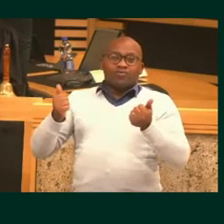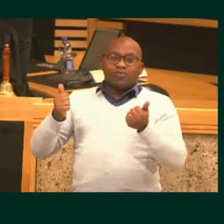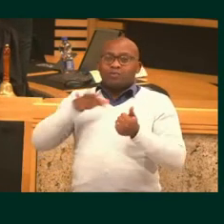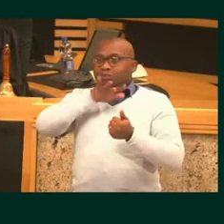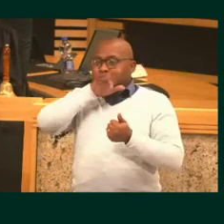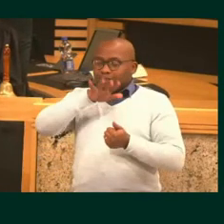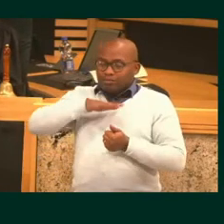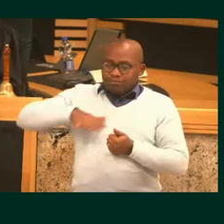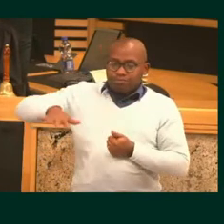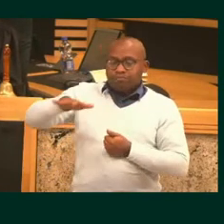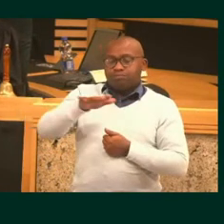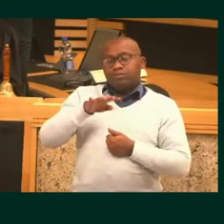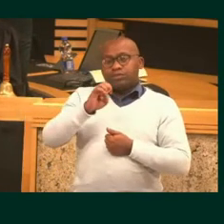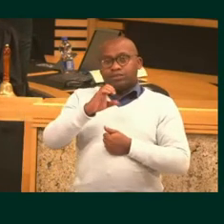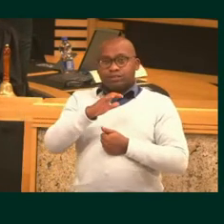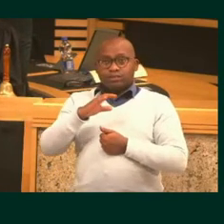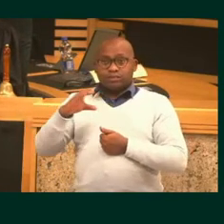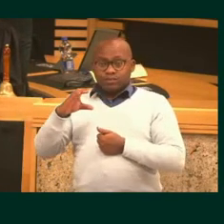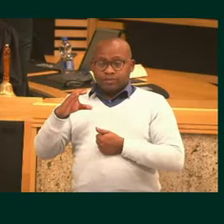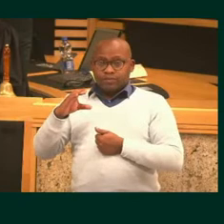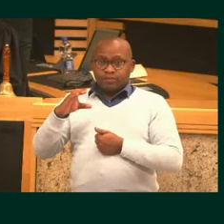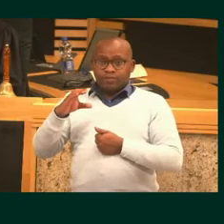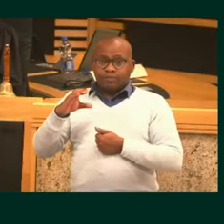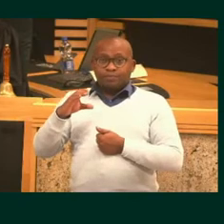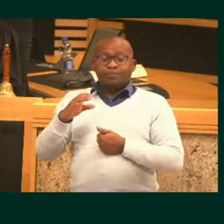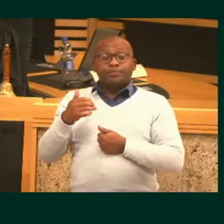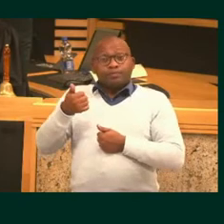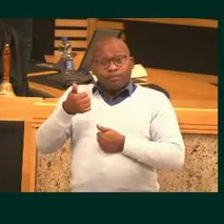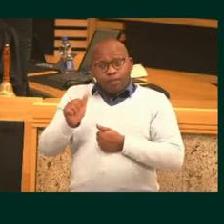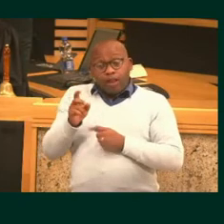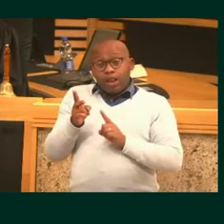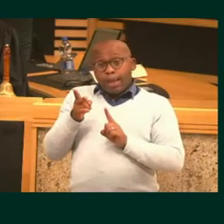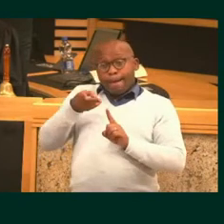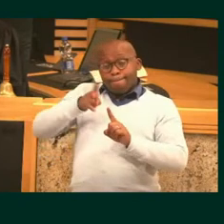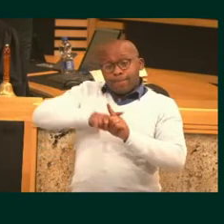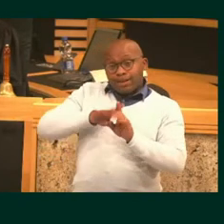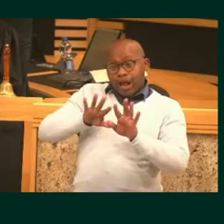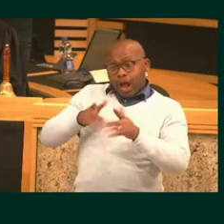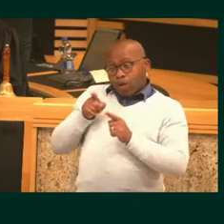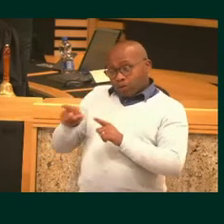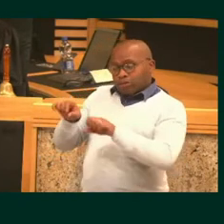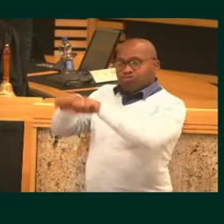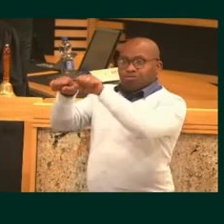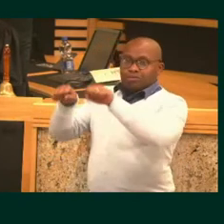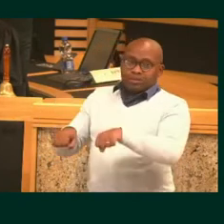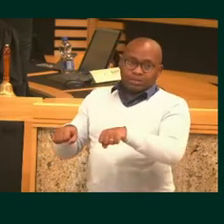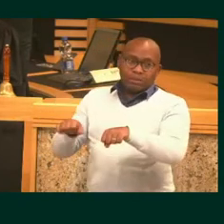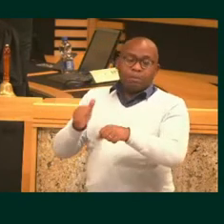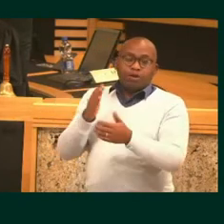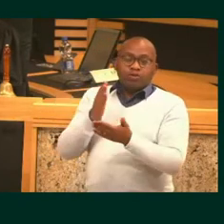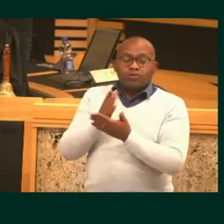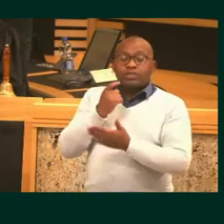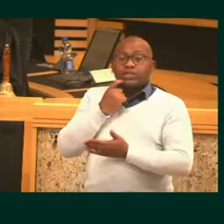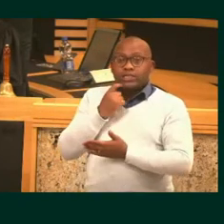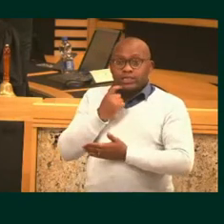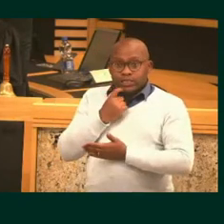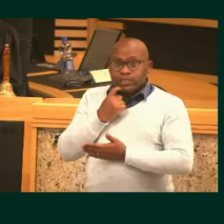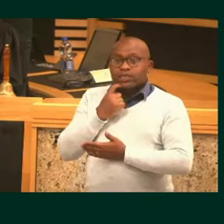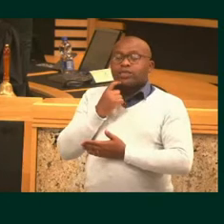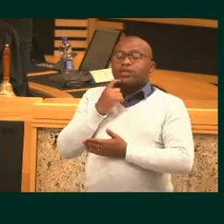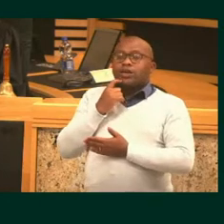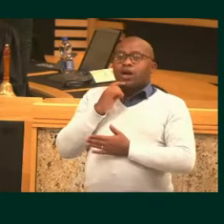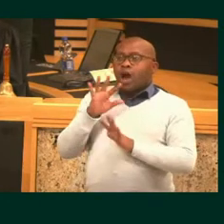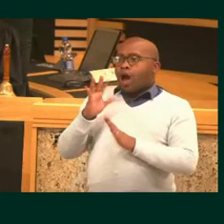the implementation of a robust system for monitoring and Reporting and making it easier for residents to report